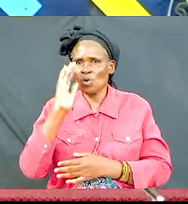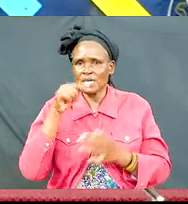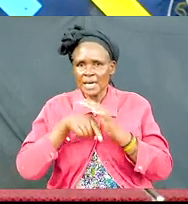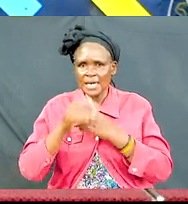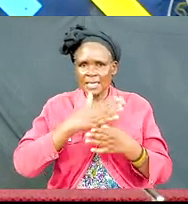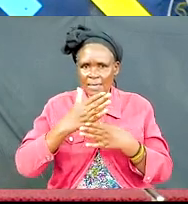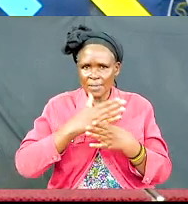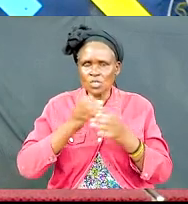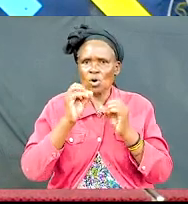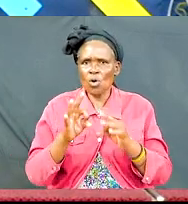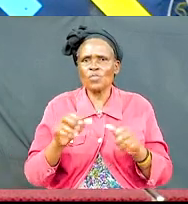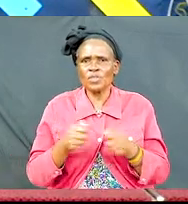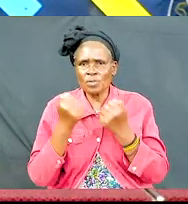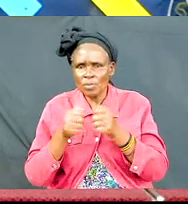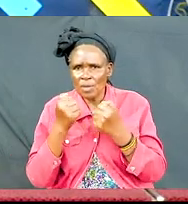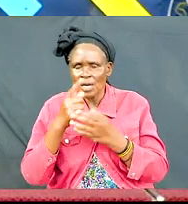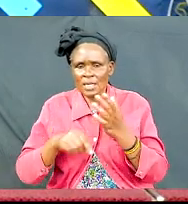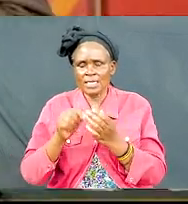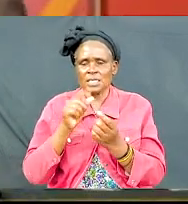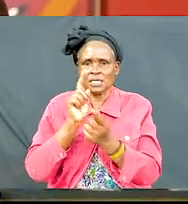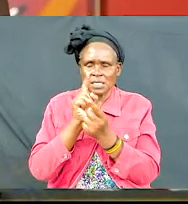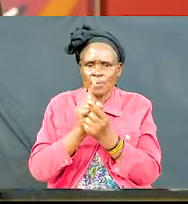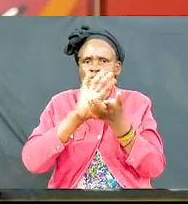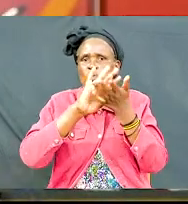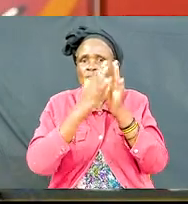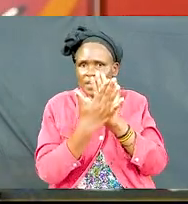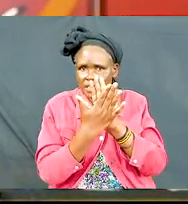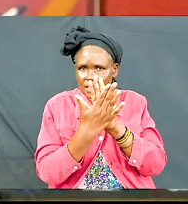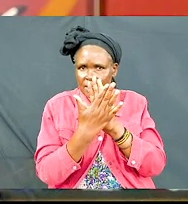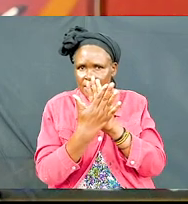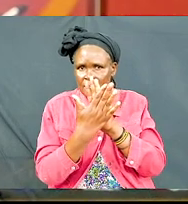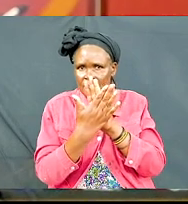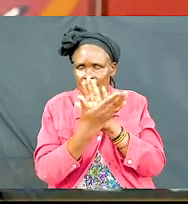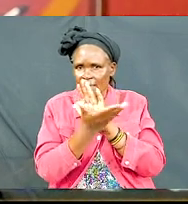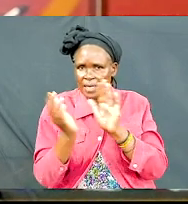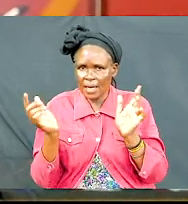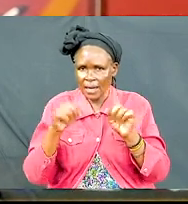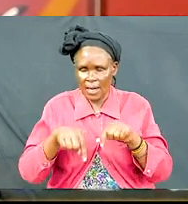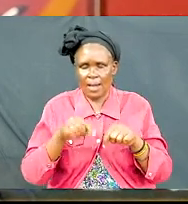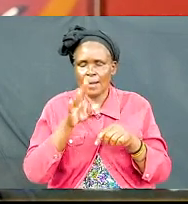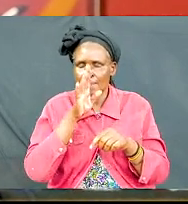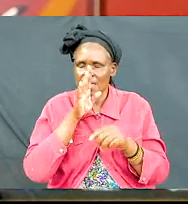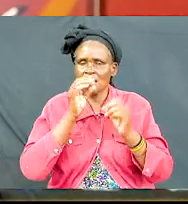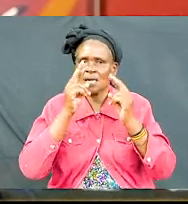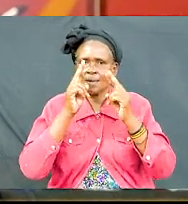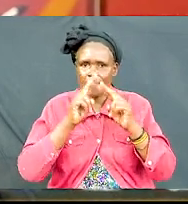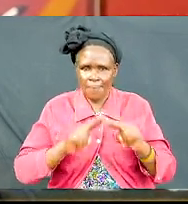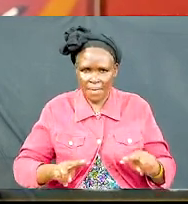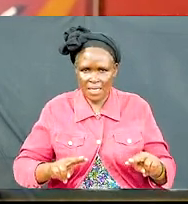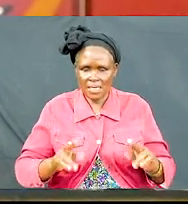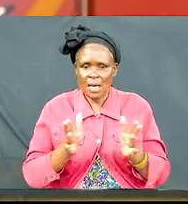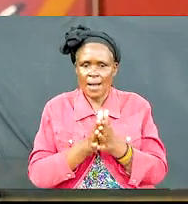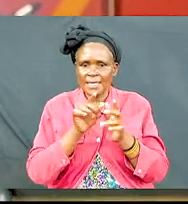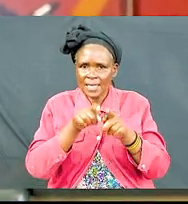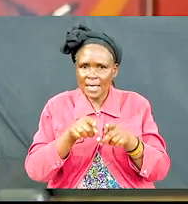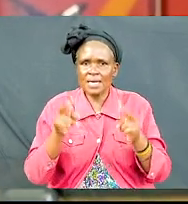of the chaos that the disciples were facing, there can be a peace. And that